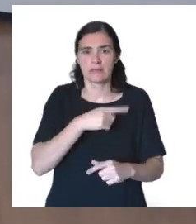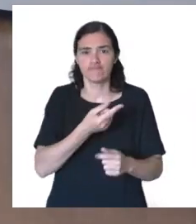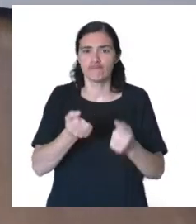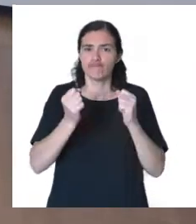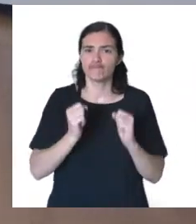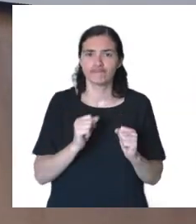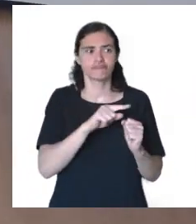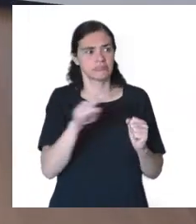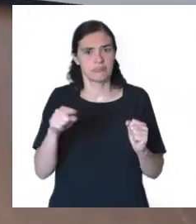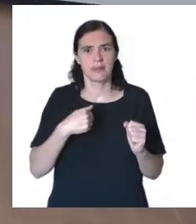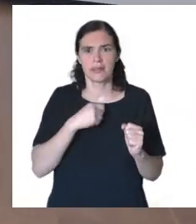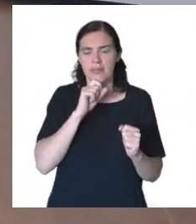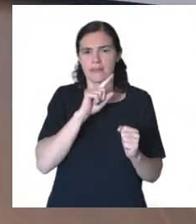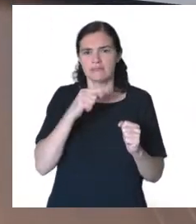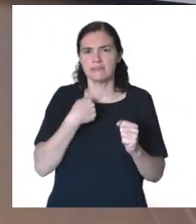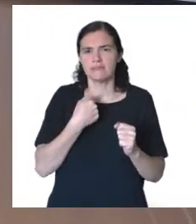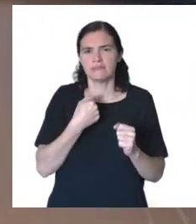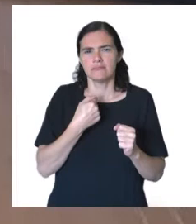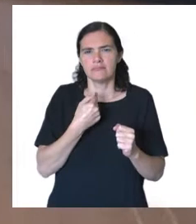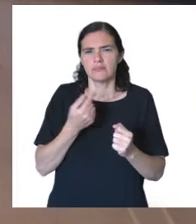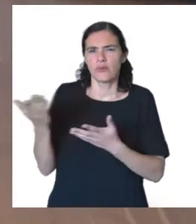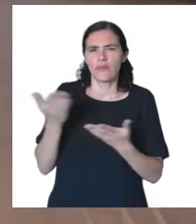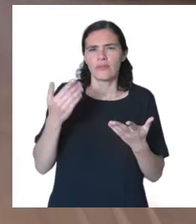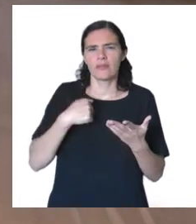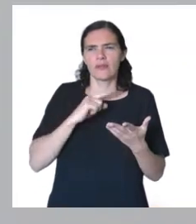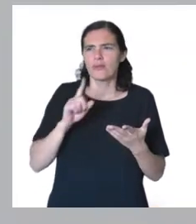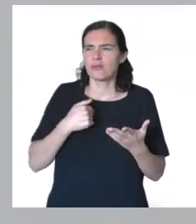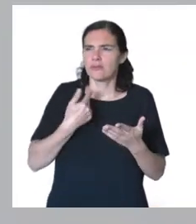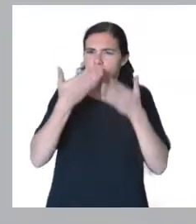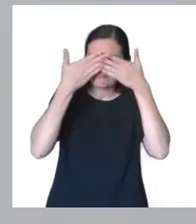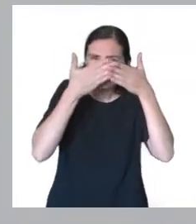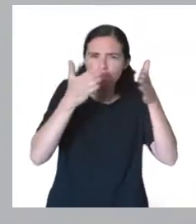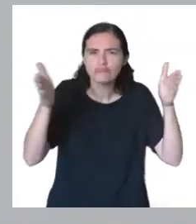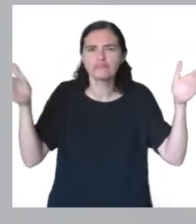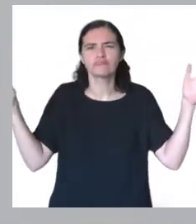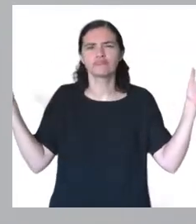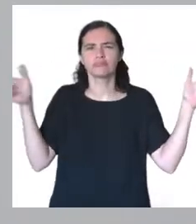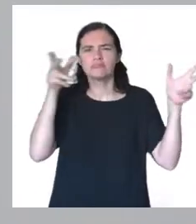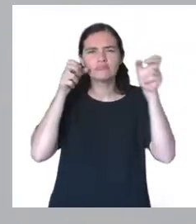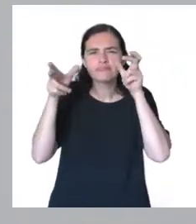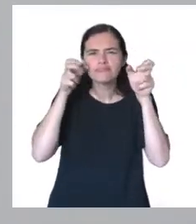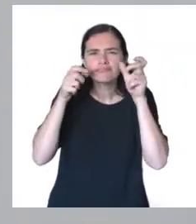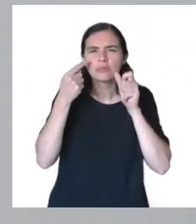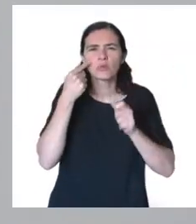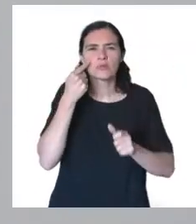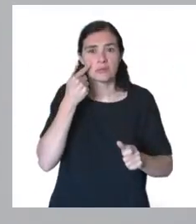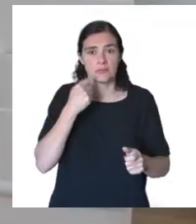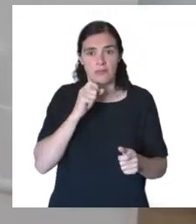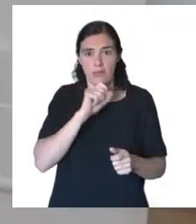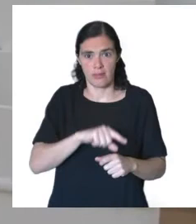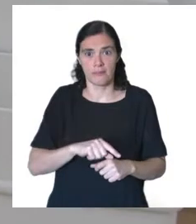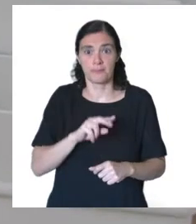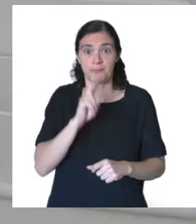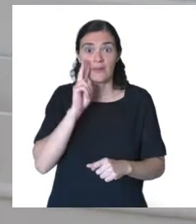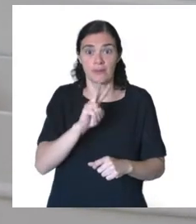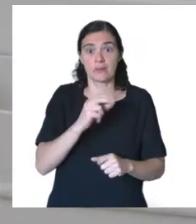in a nutshell, invited us to expand our field of perception and awareness.